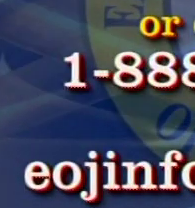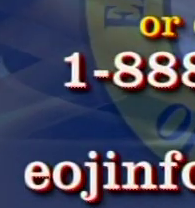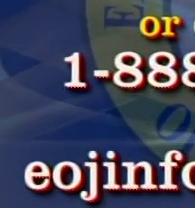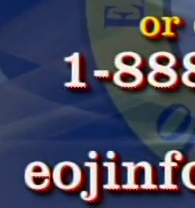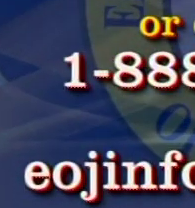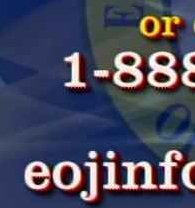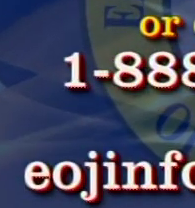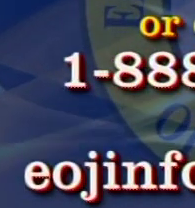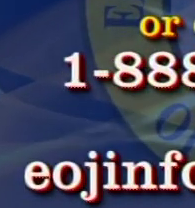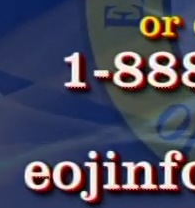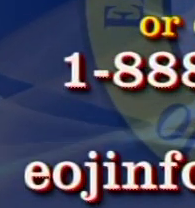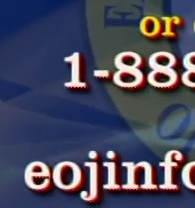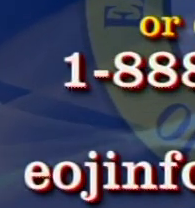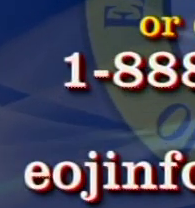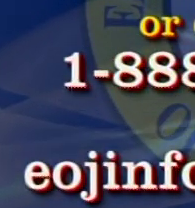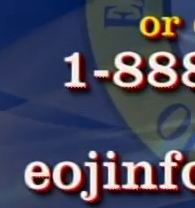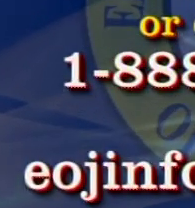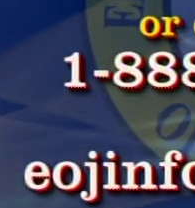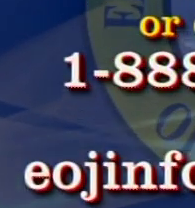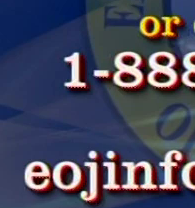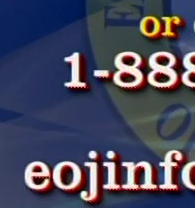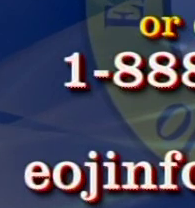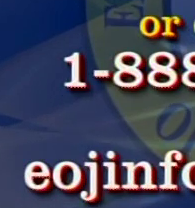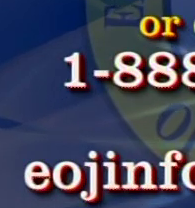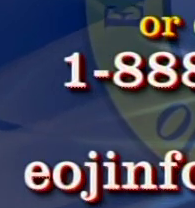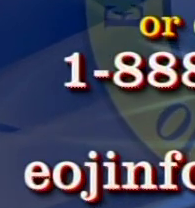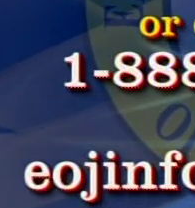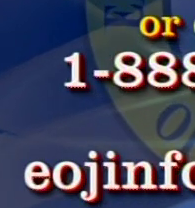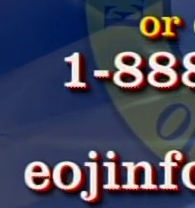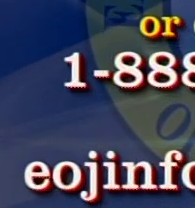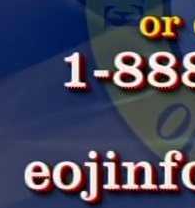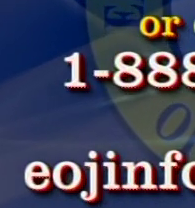www.ecj.com.jm or call toll-free at